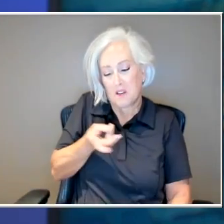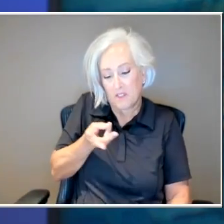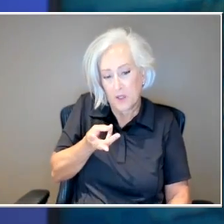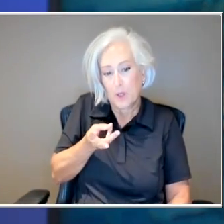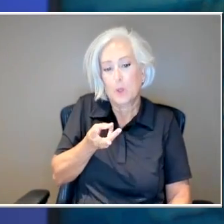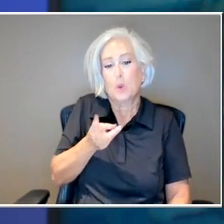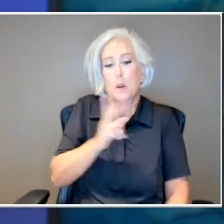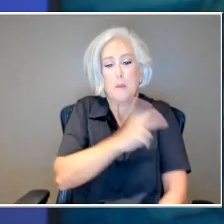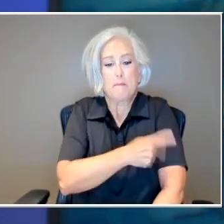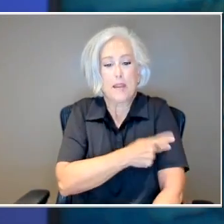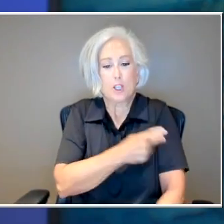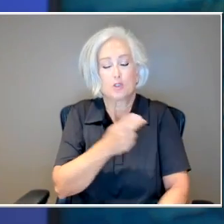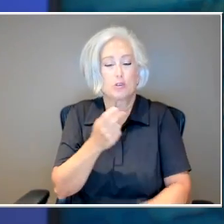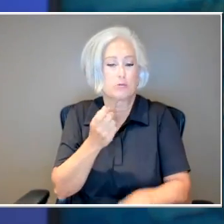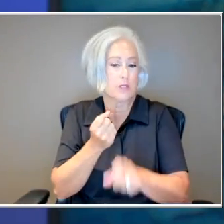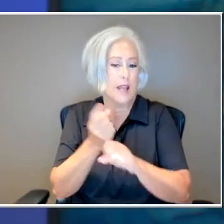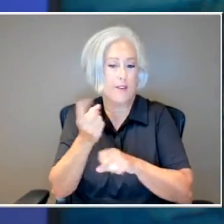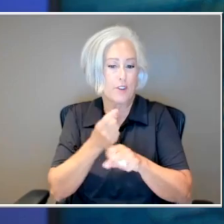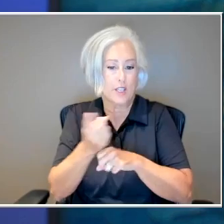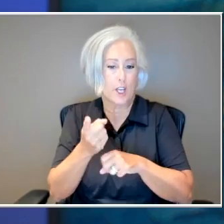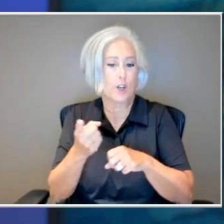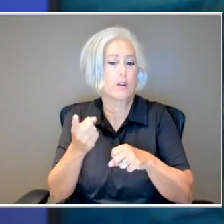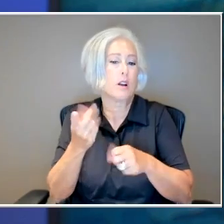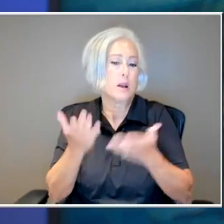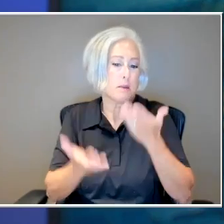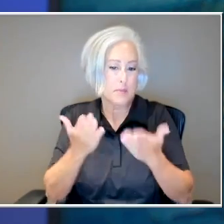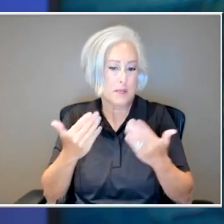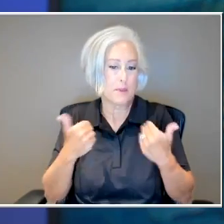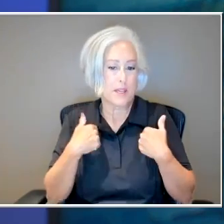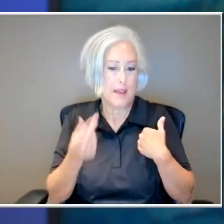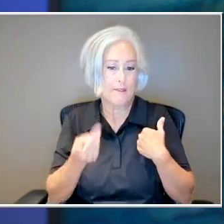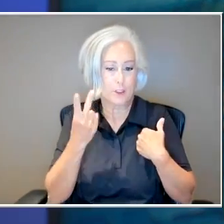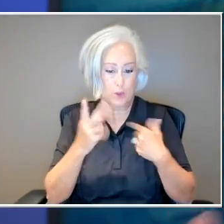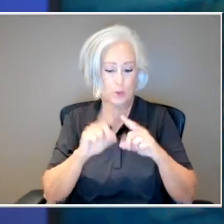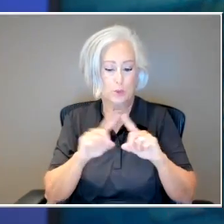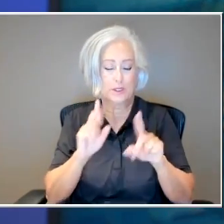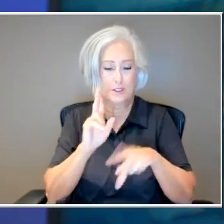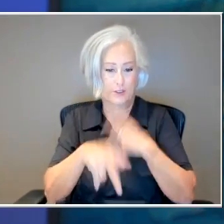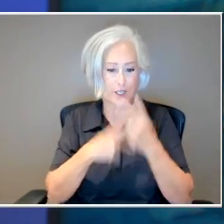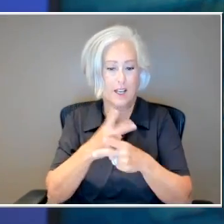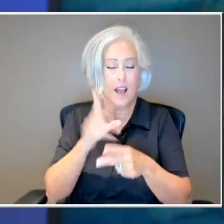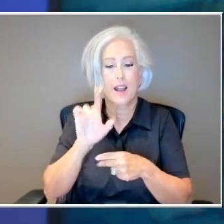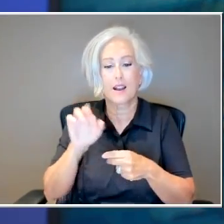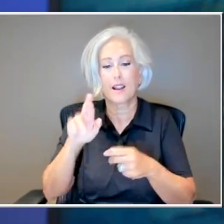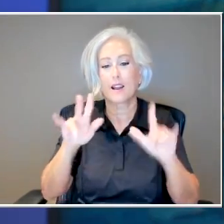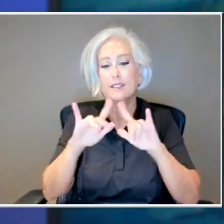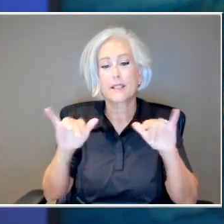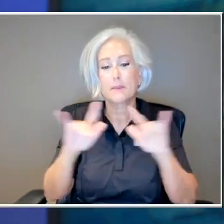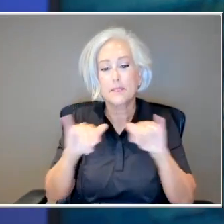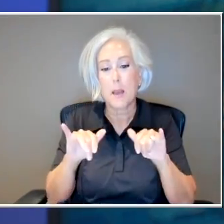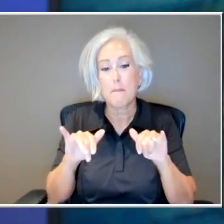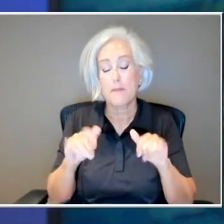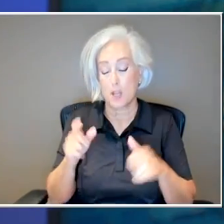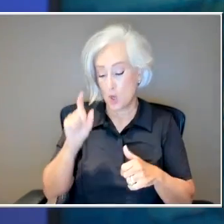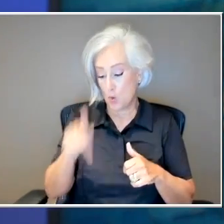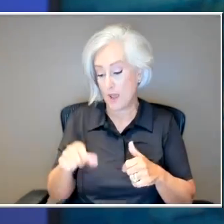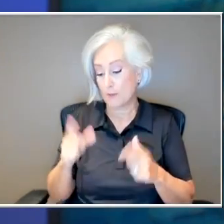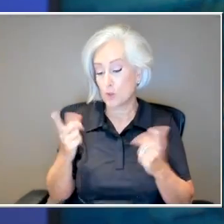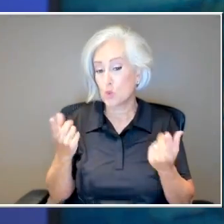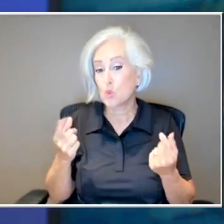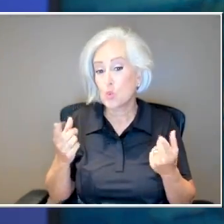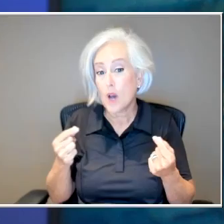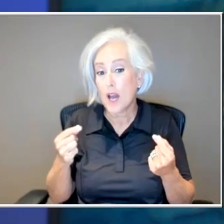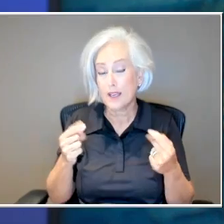like 2 different cancers going on at the same time. And then what we have to do is negotiate which one do we think is